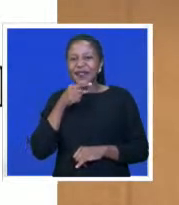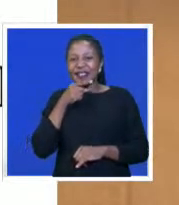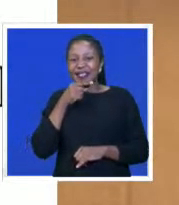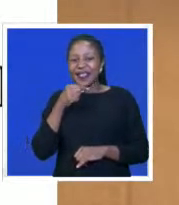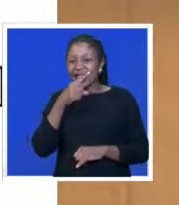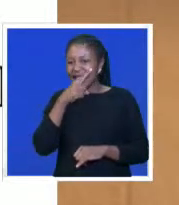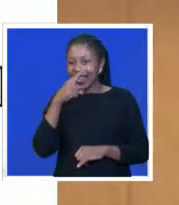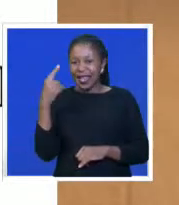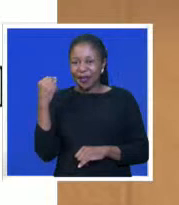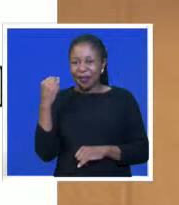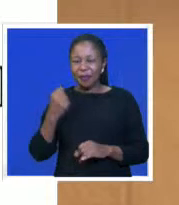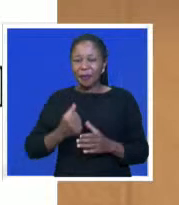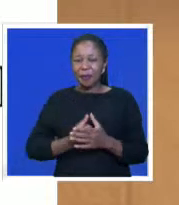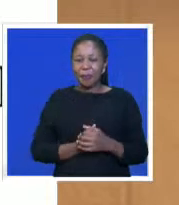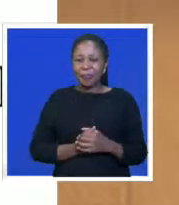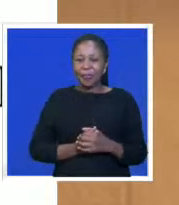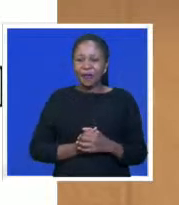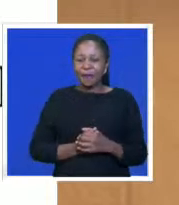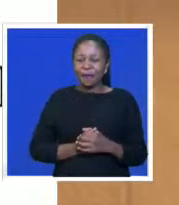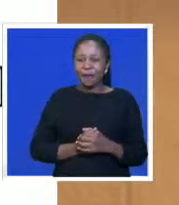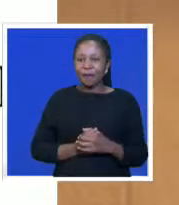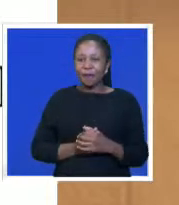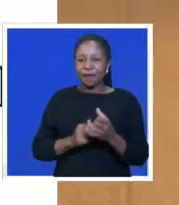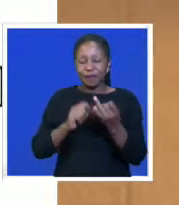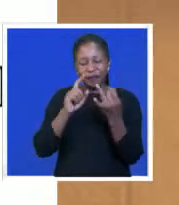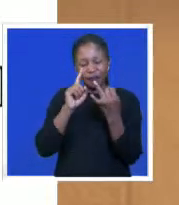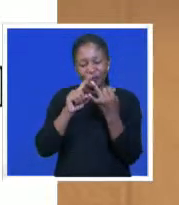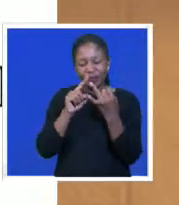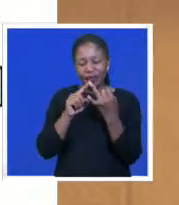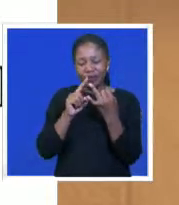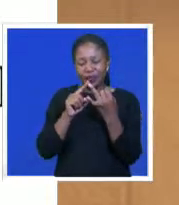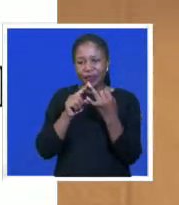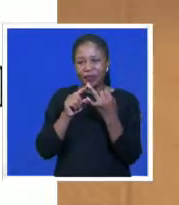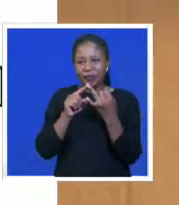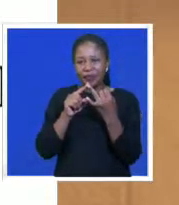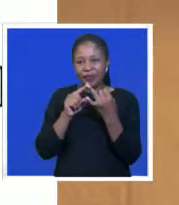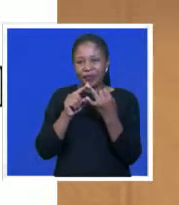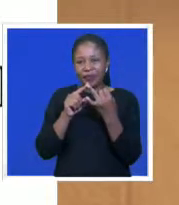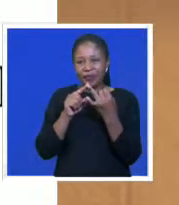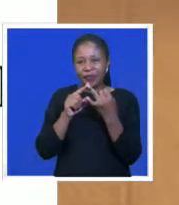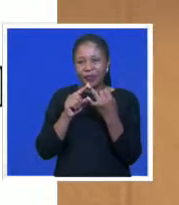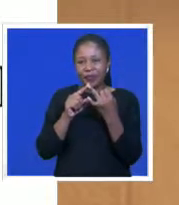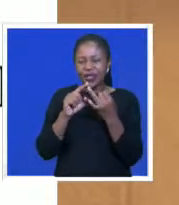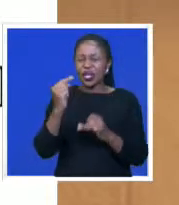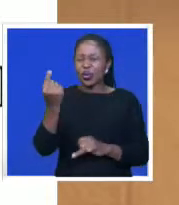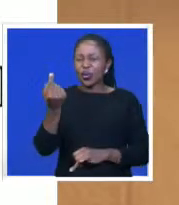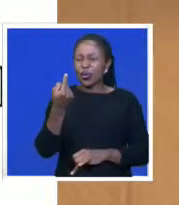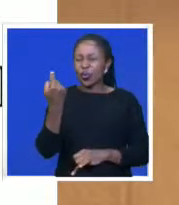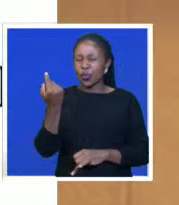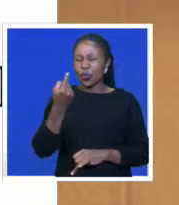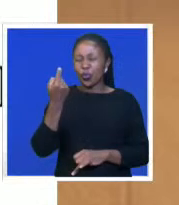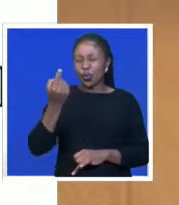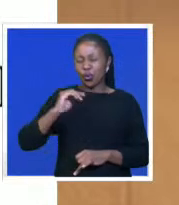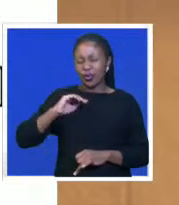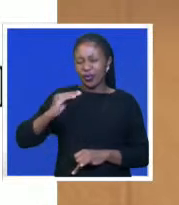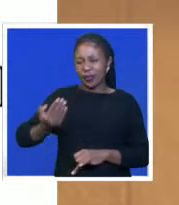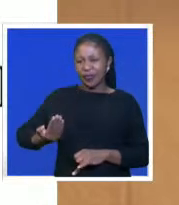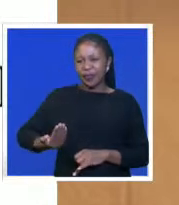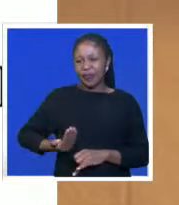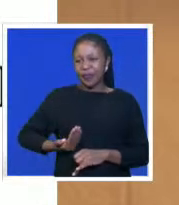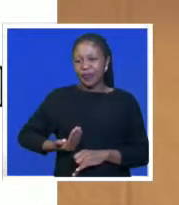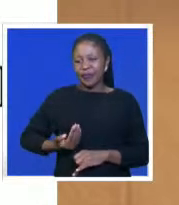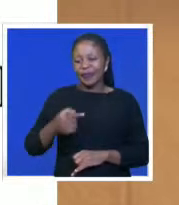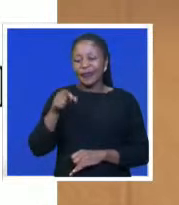Question number 2, who was Eve in the story? Third